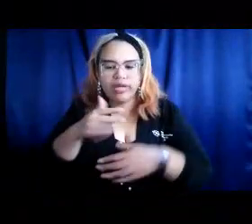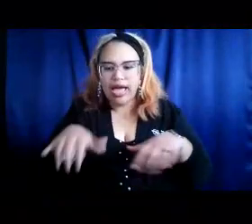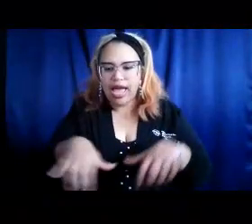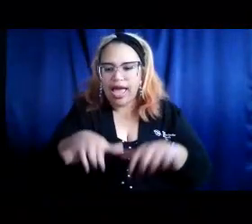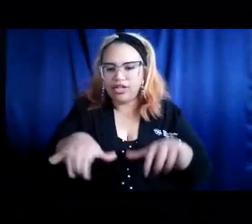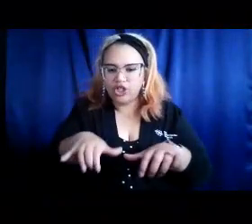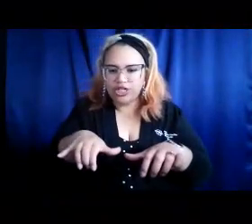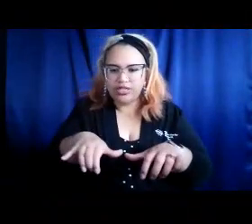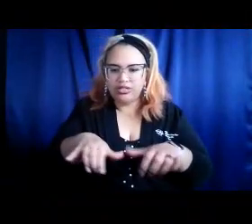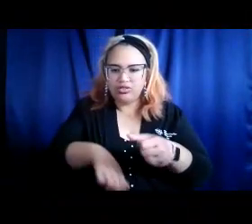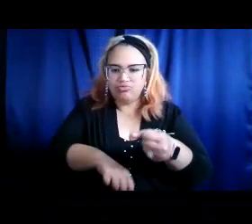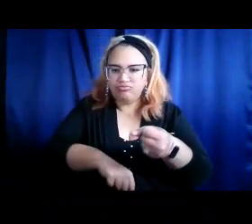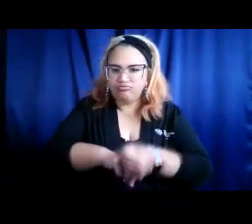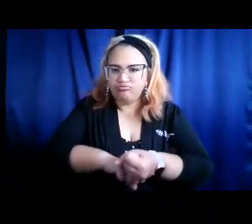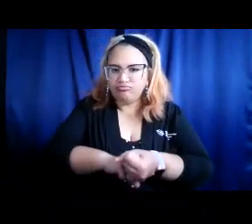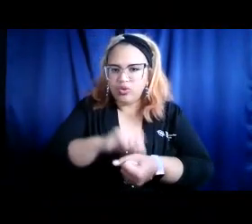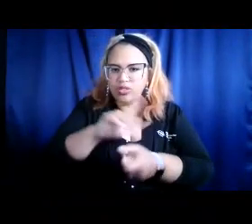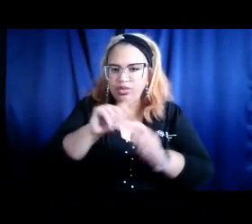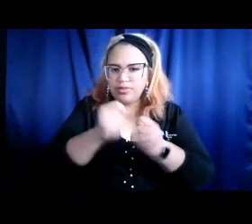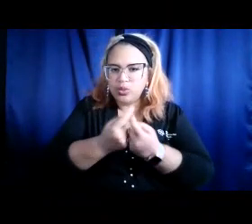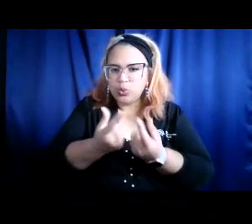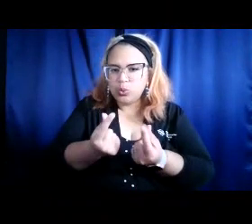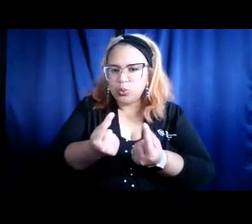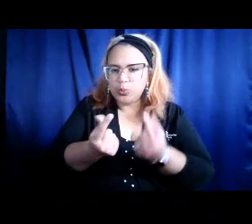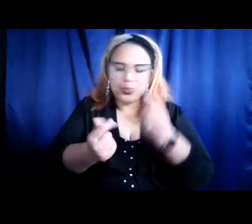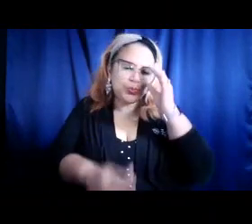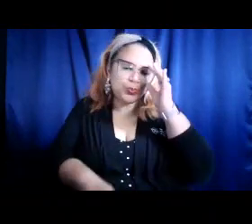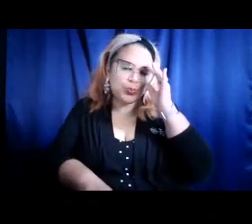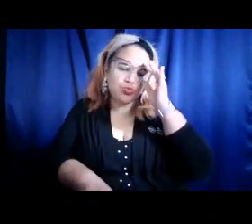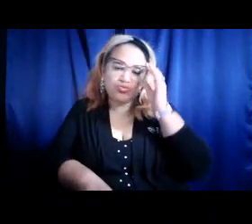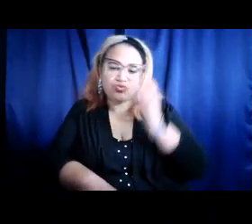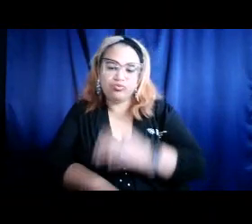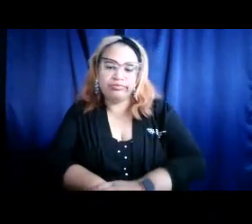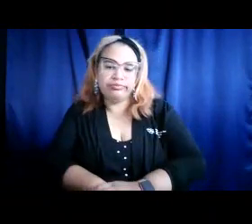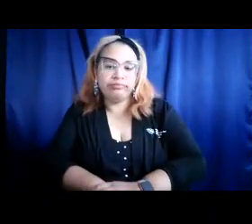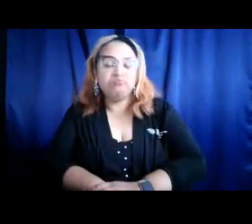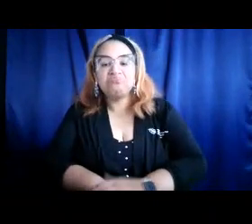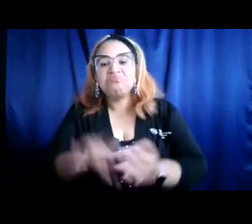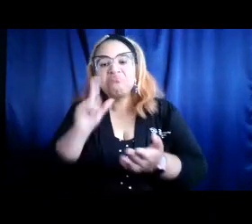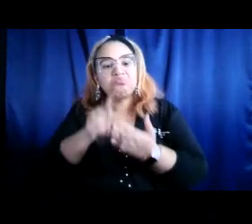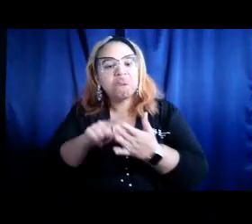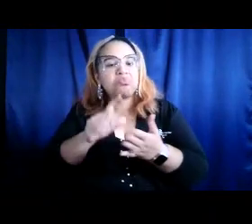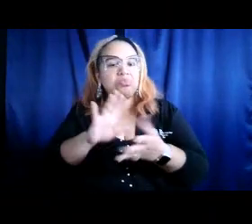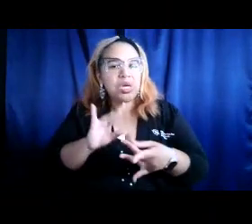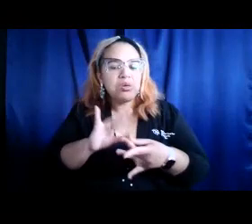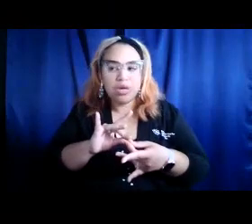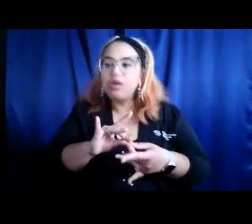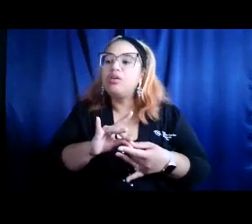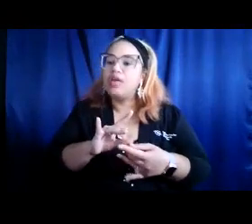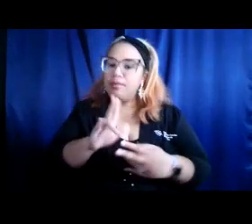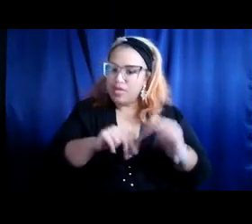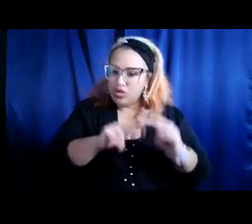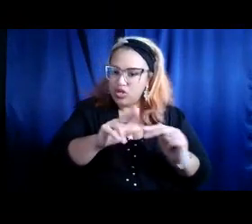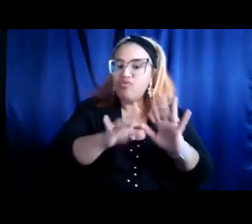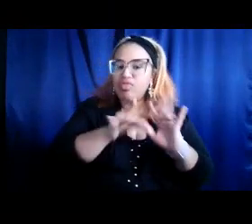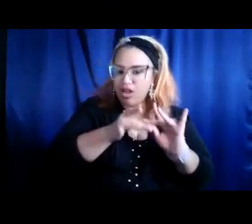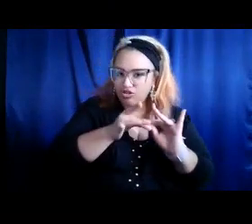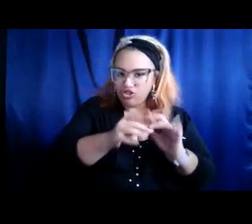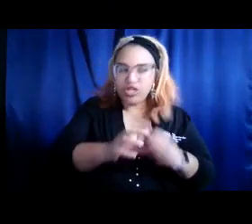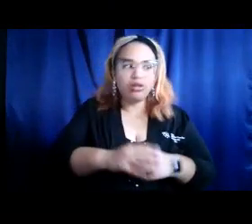Okay, so we're having some responses come in now, so thank you. So we've got building relationships. Yes, starts with talking to